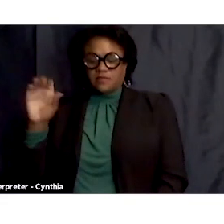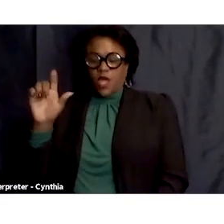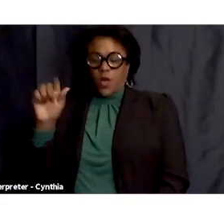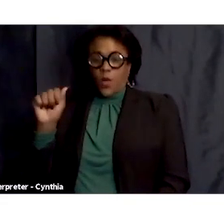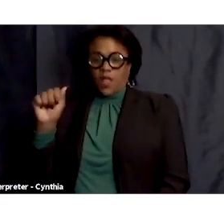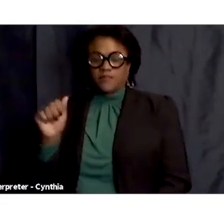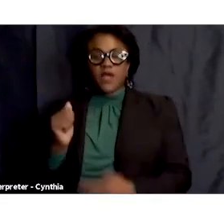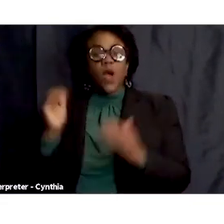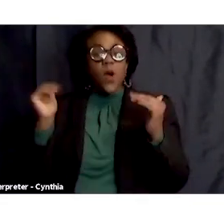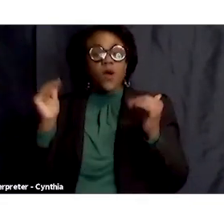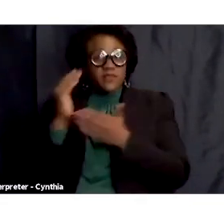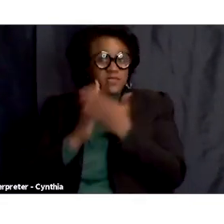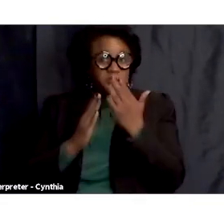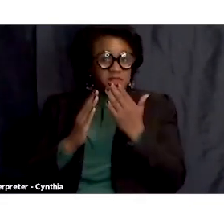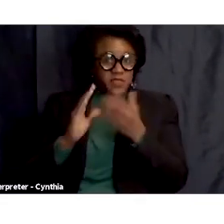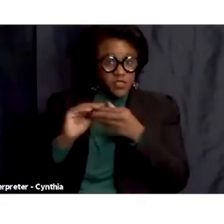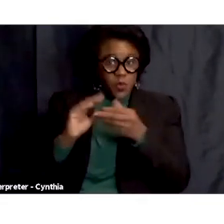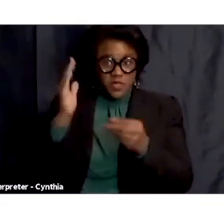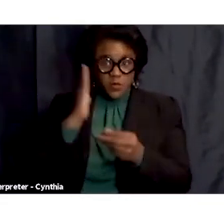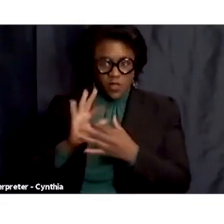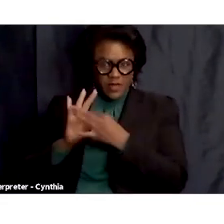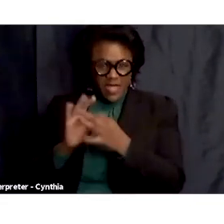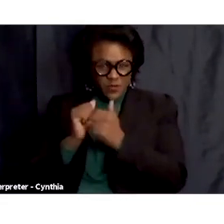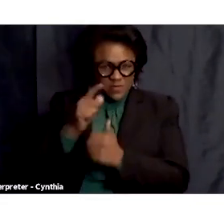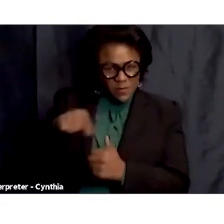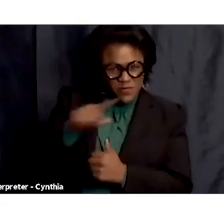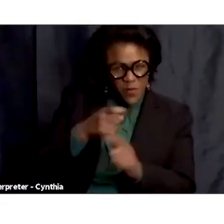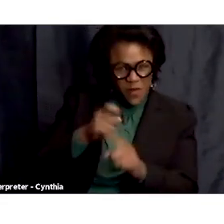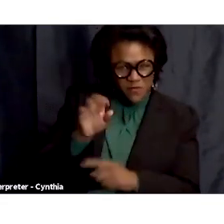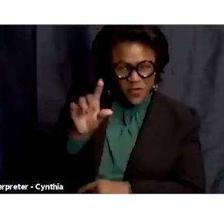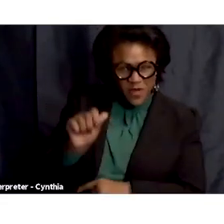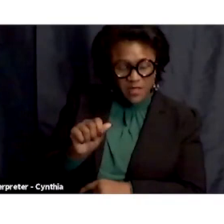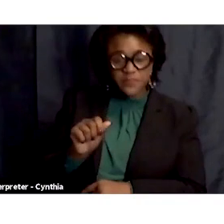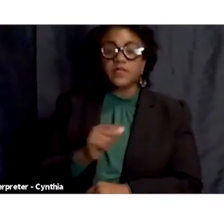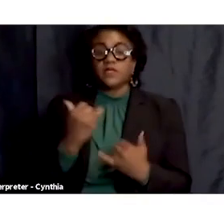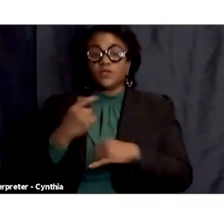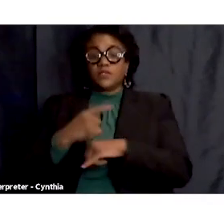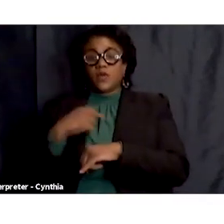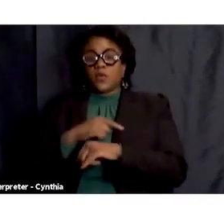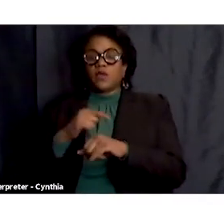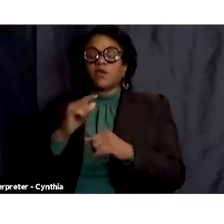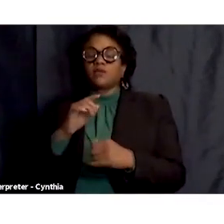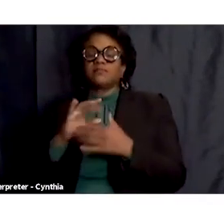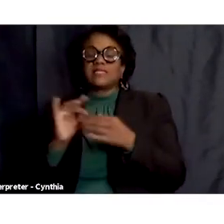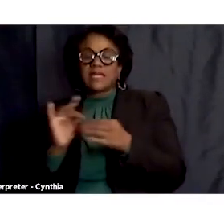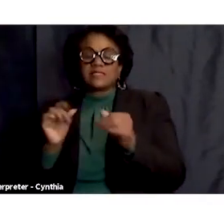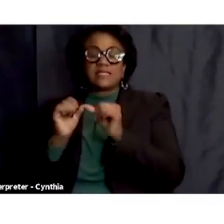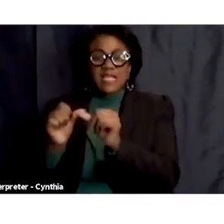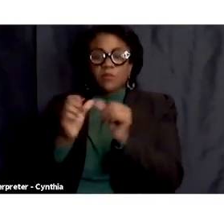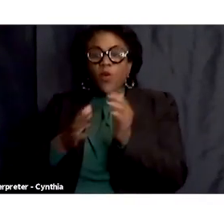today will resonate with you. But today, we are going to talk about sustainable organizing for